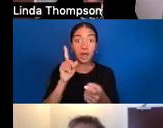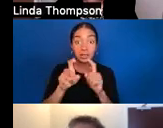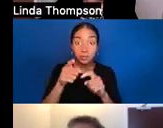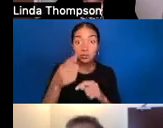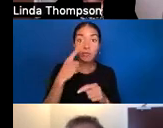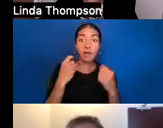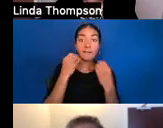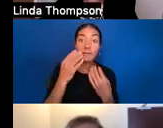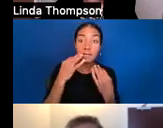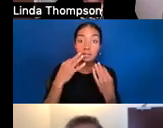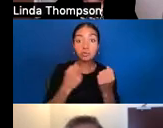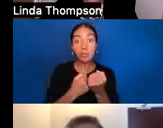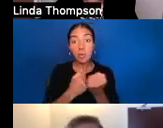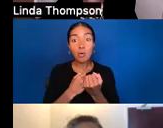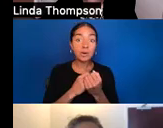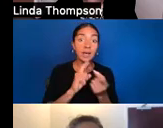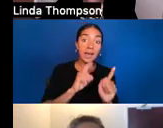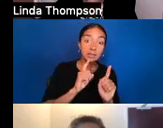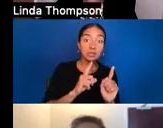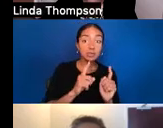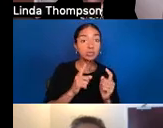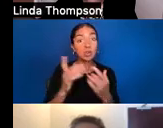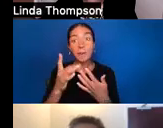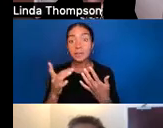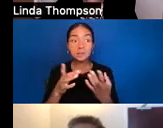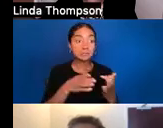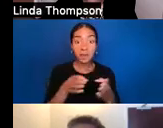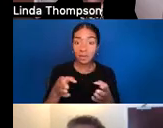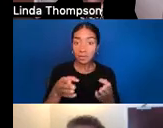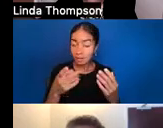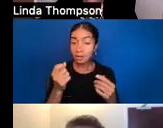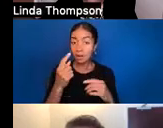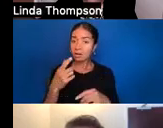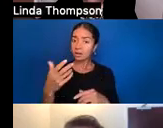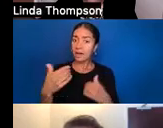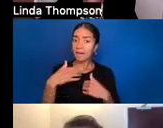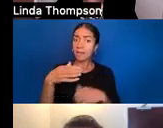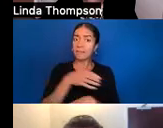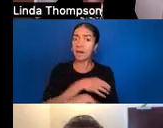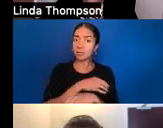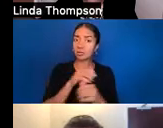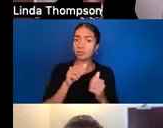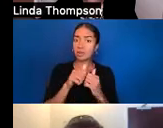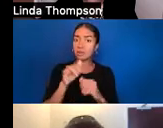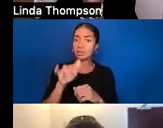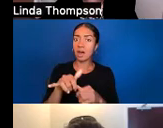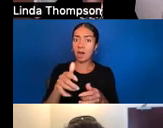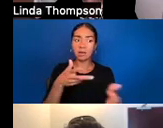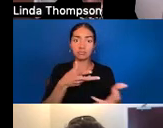some possible answers or pathways, there is a power with that. And so making sure that